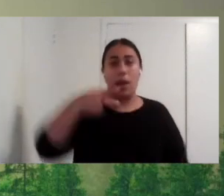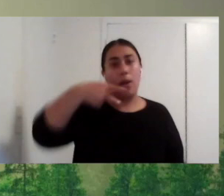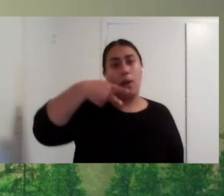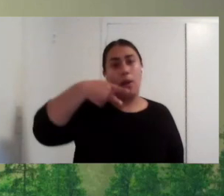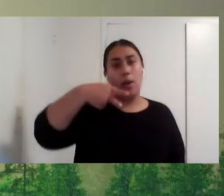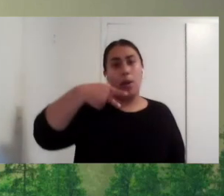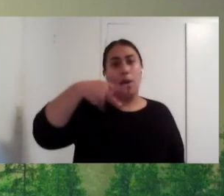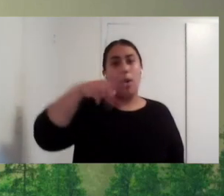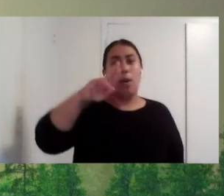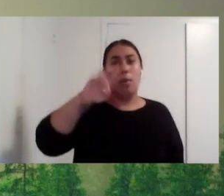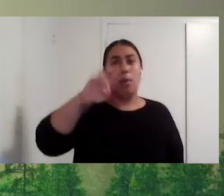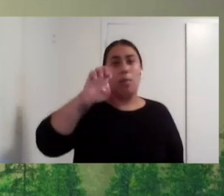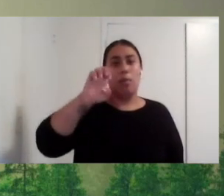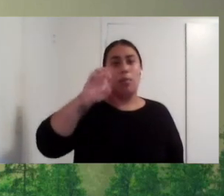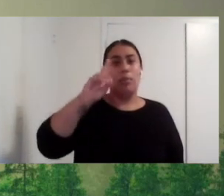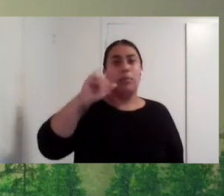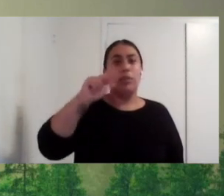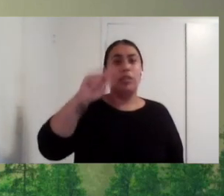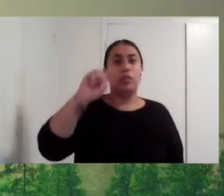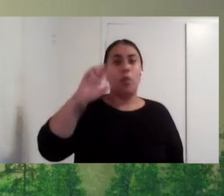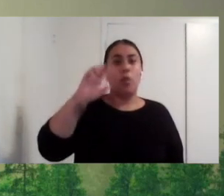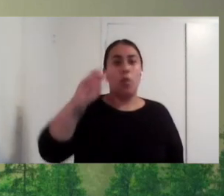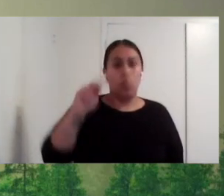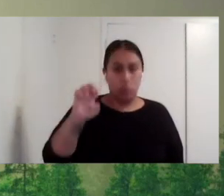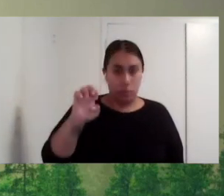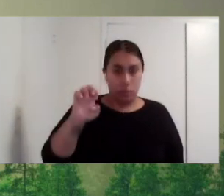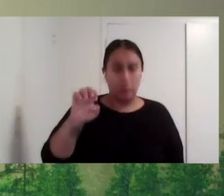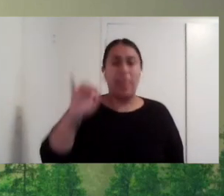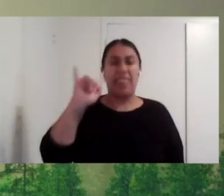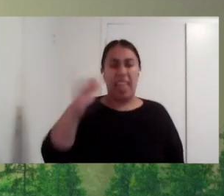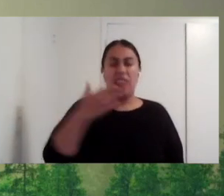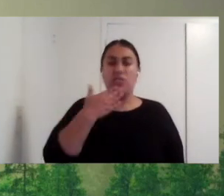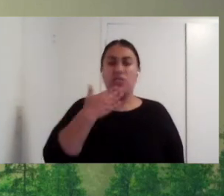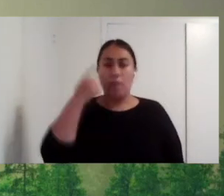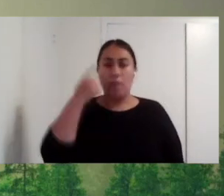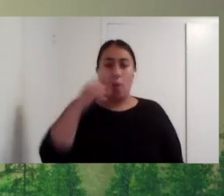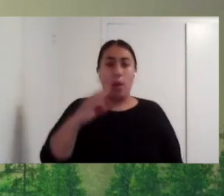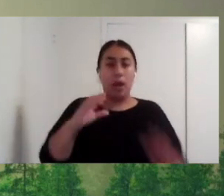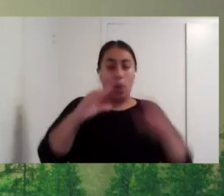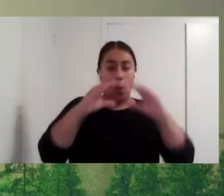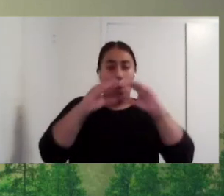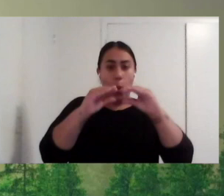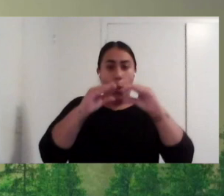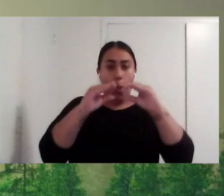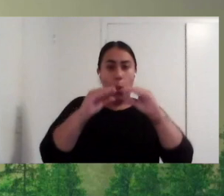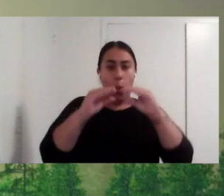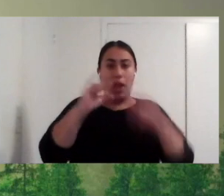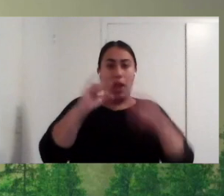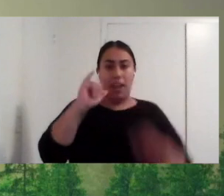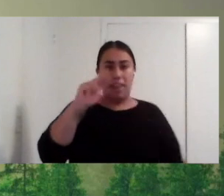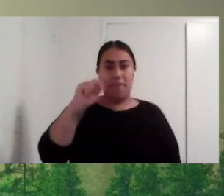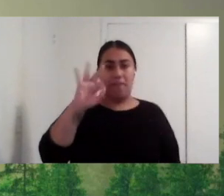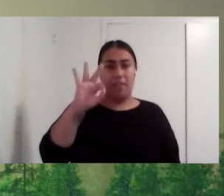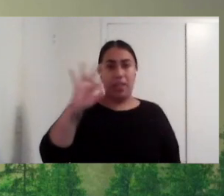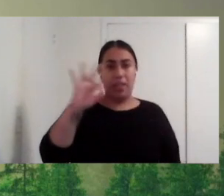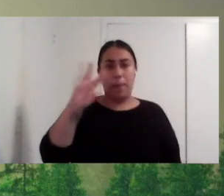it can progress or not progress. So hopefully I've covered those questions for you guys. One of the questions that I really liked that came to us that I didn't cover in the subject that I'm